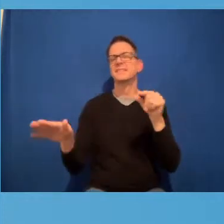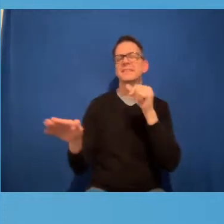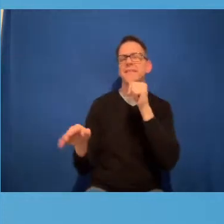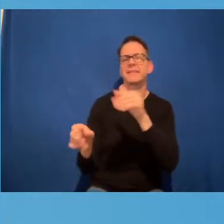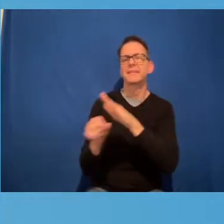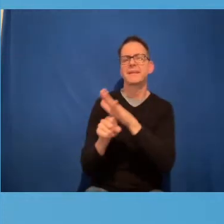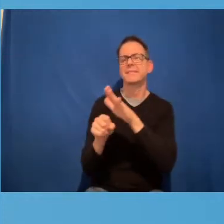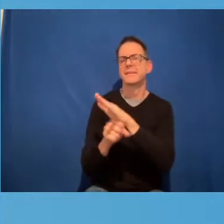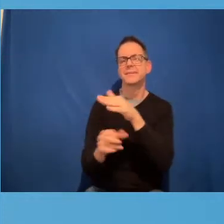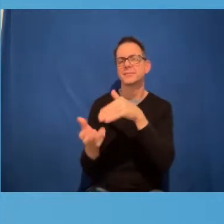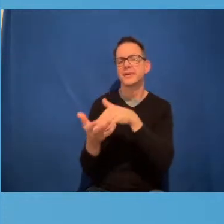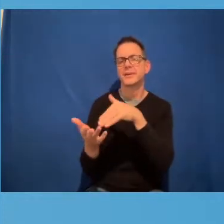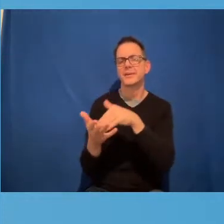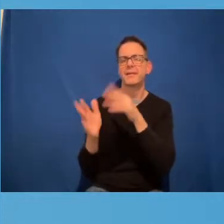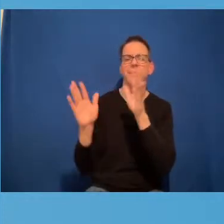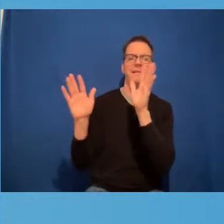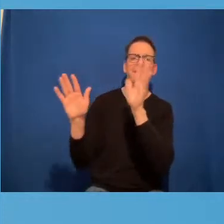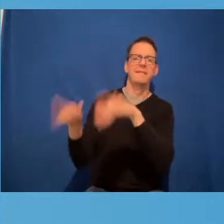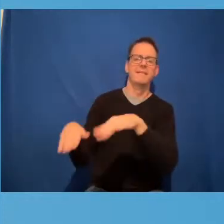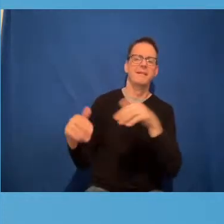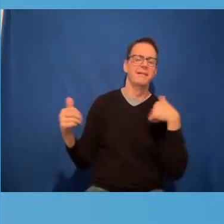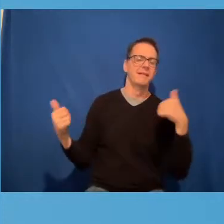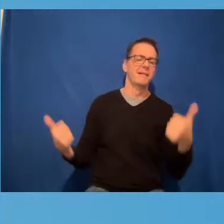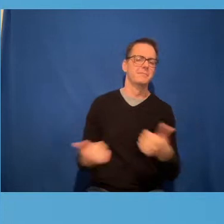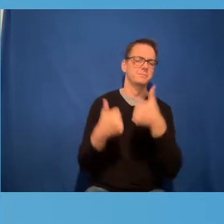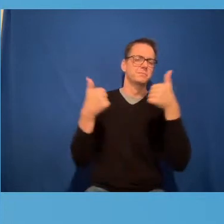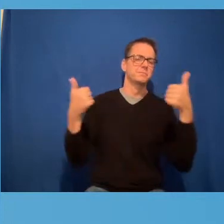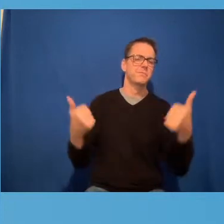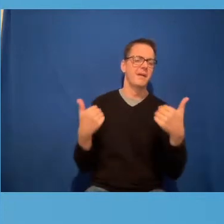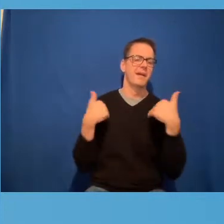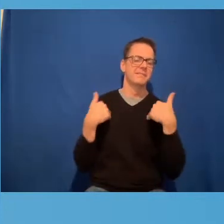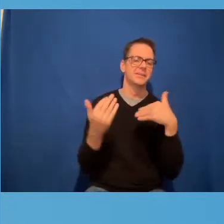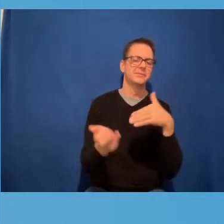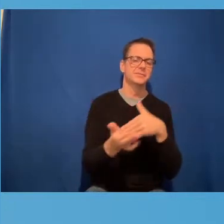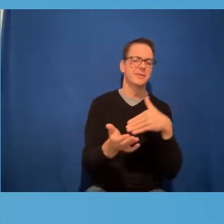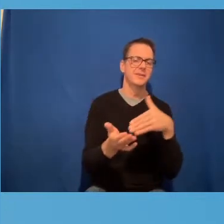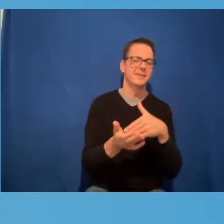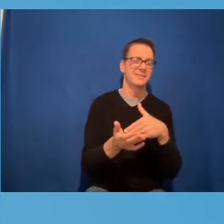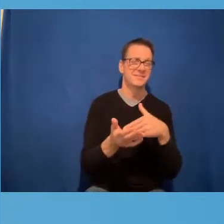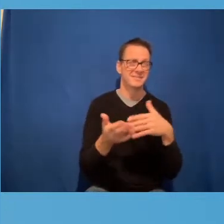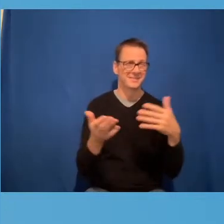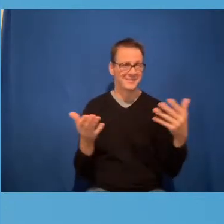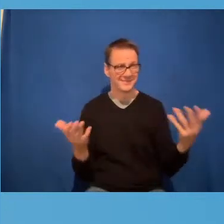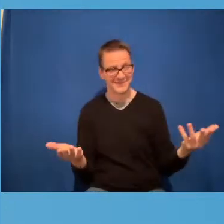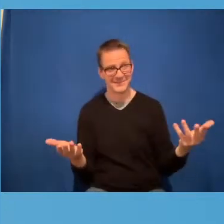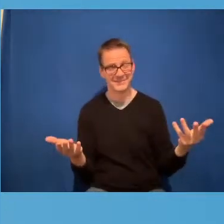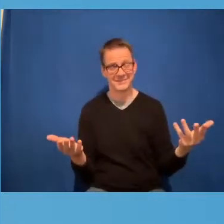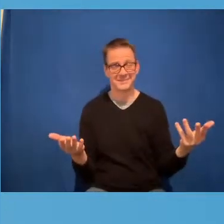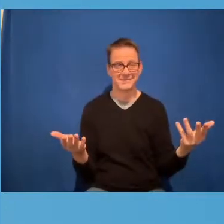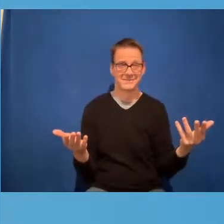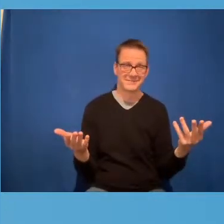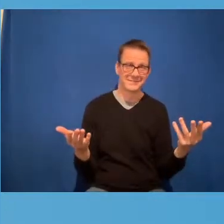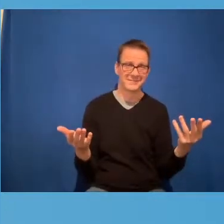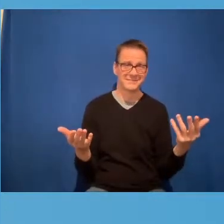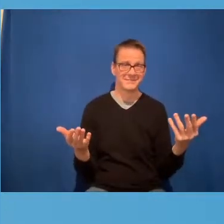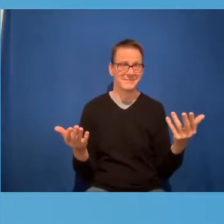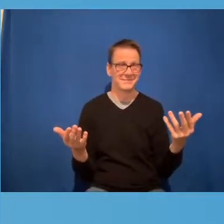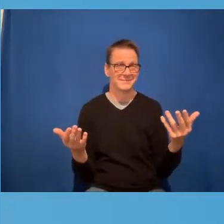could get sick at, and that it's in a lot of ways it has been